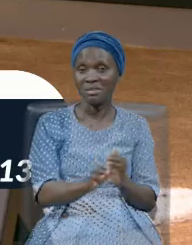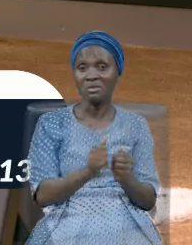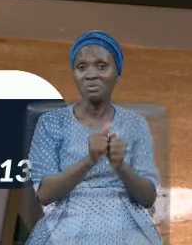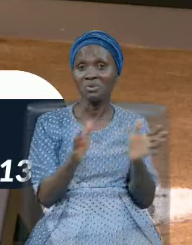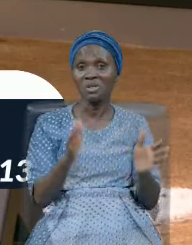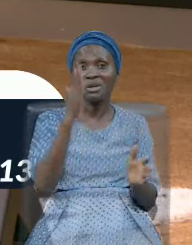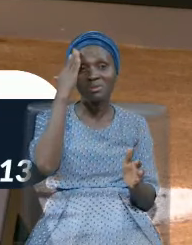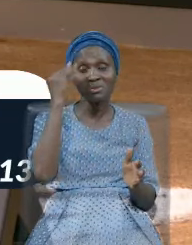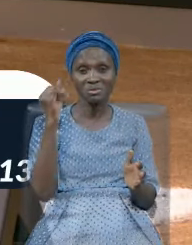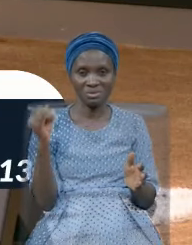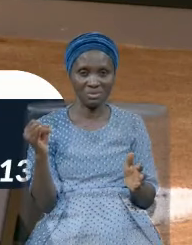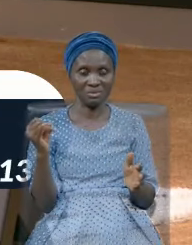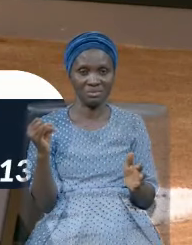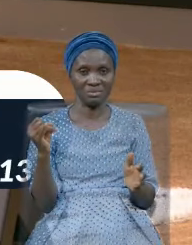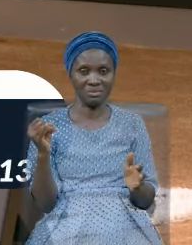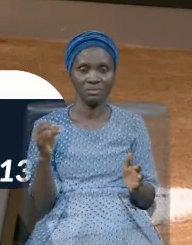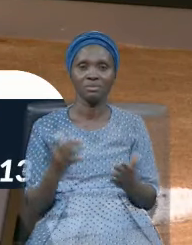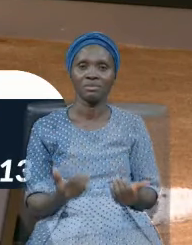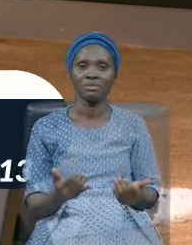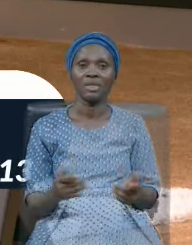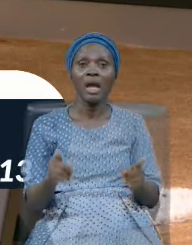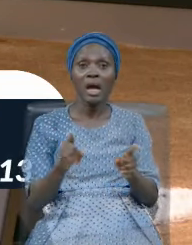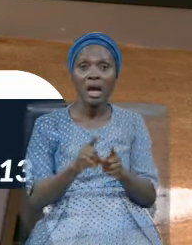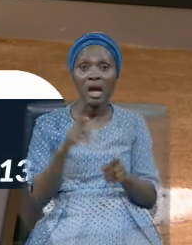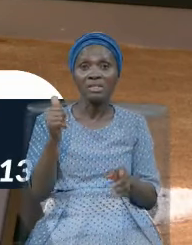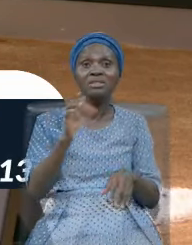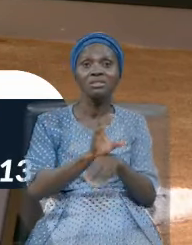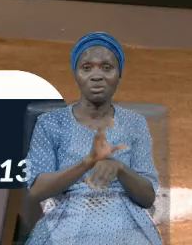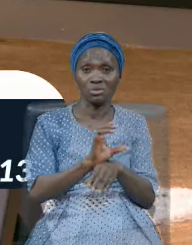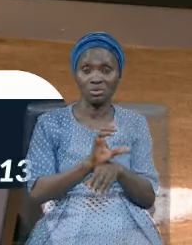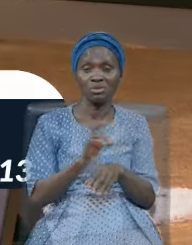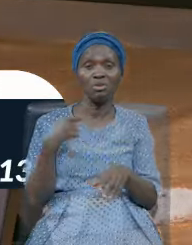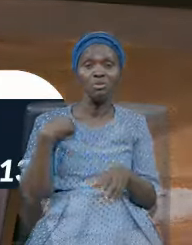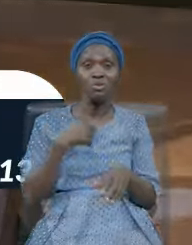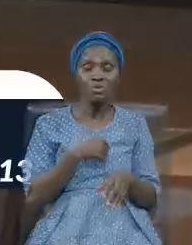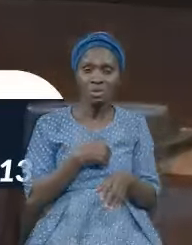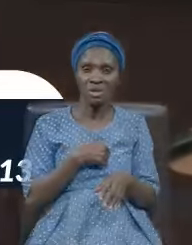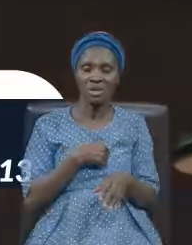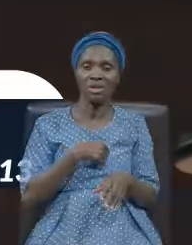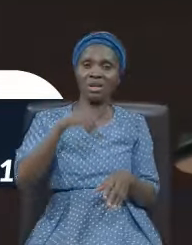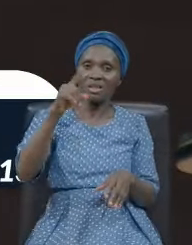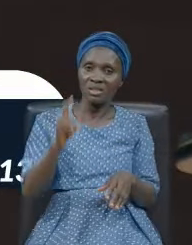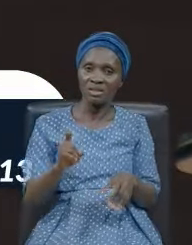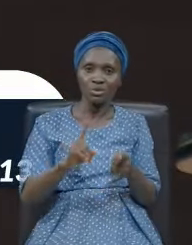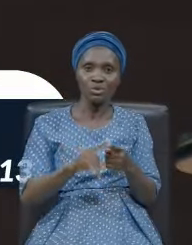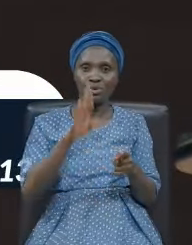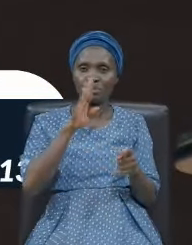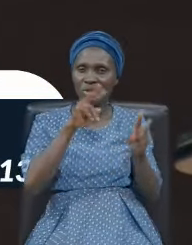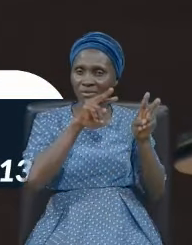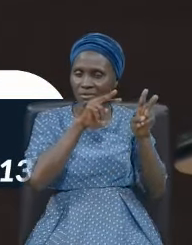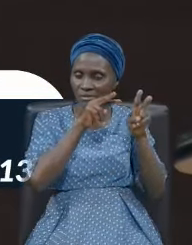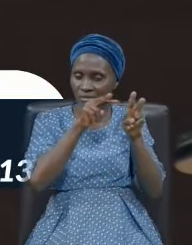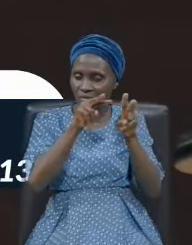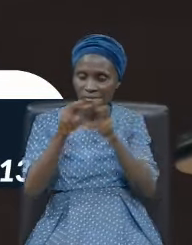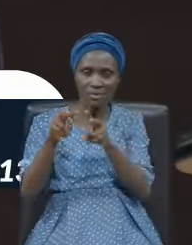unawares. As a church, we should be vigilant. As a